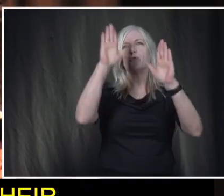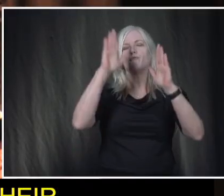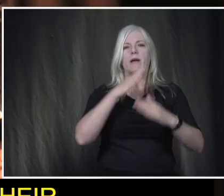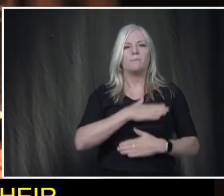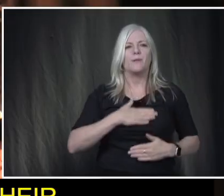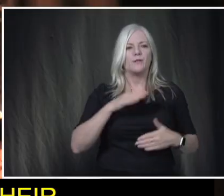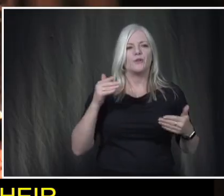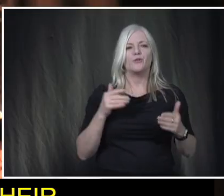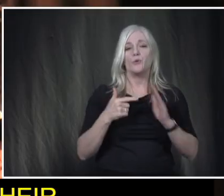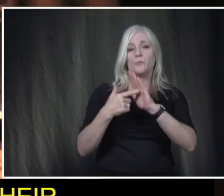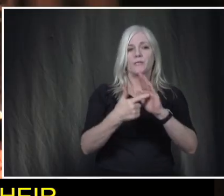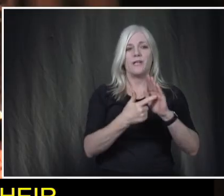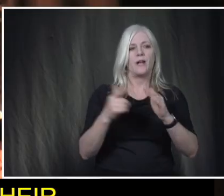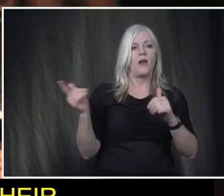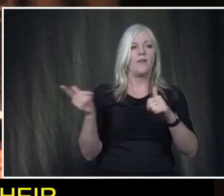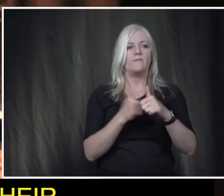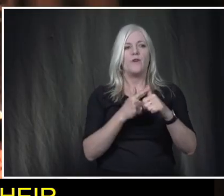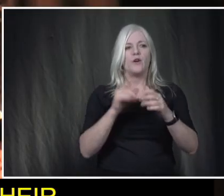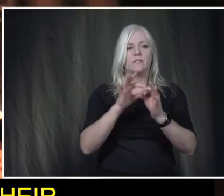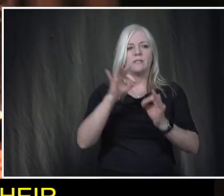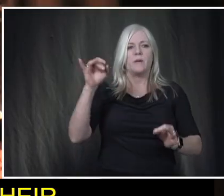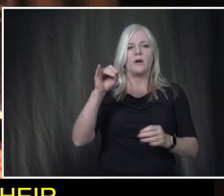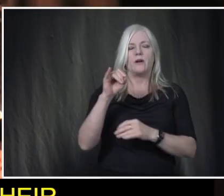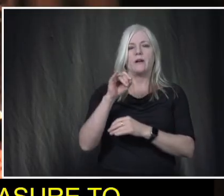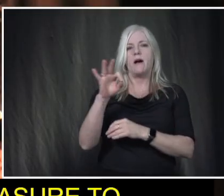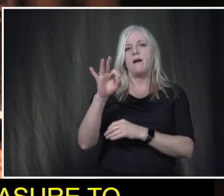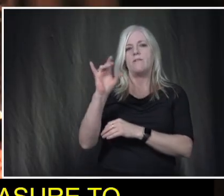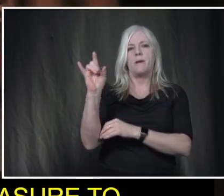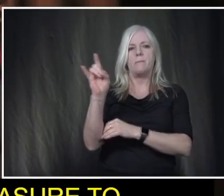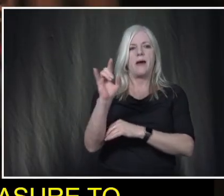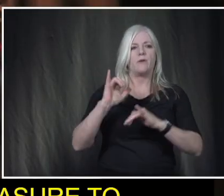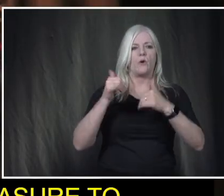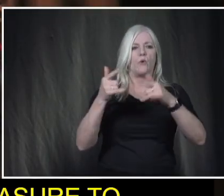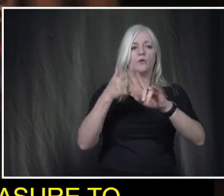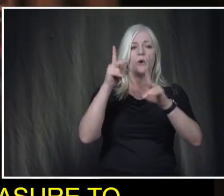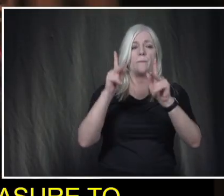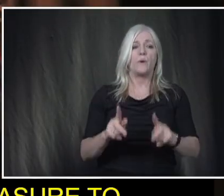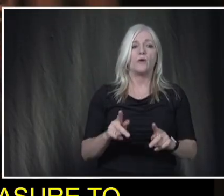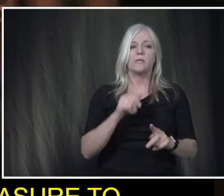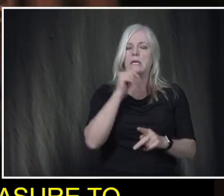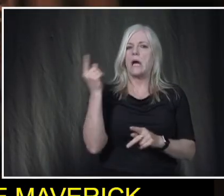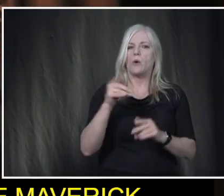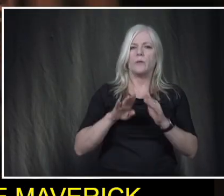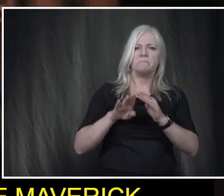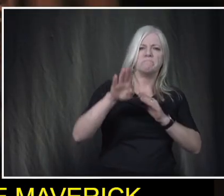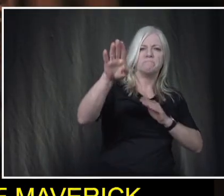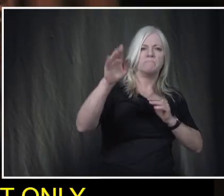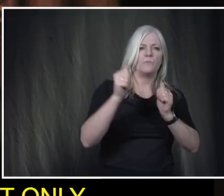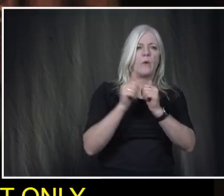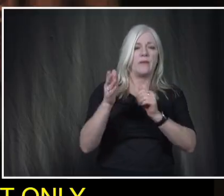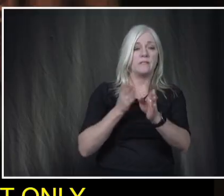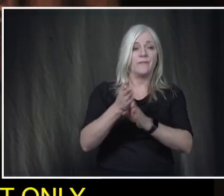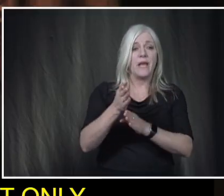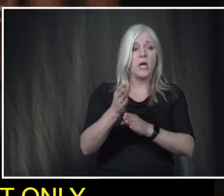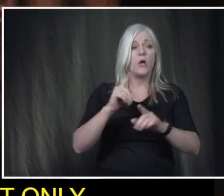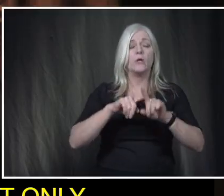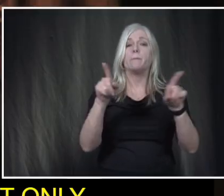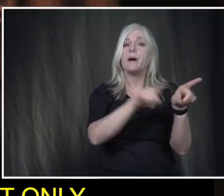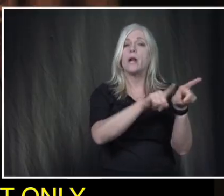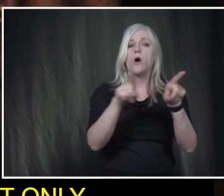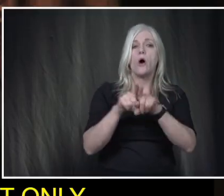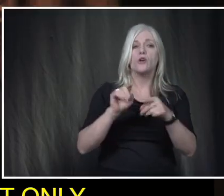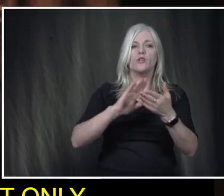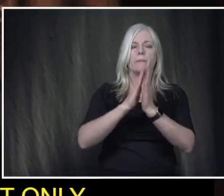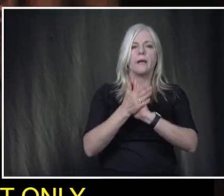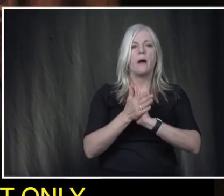to present the first Spirit of the Maverick Award to a person who has not only excelled in his field, but who has also become a